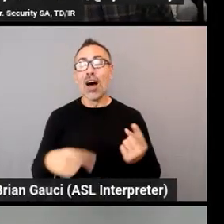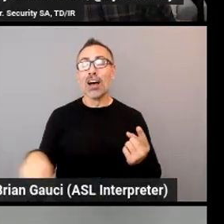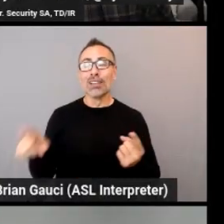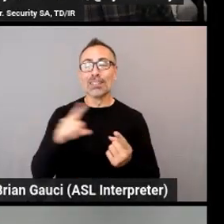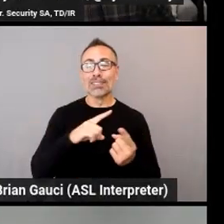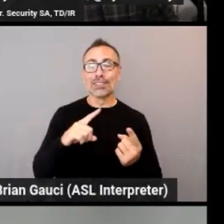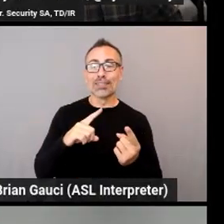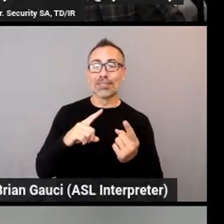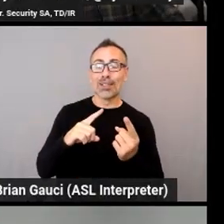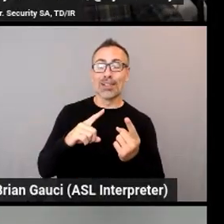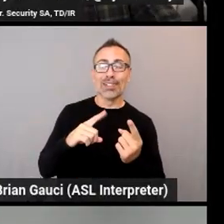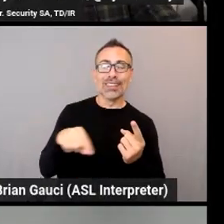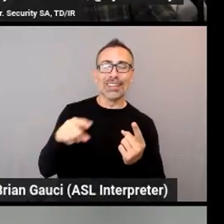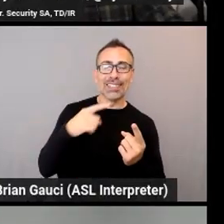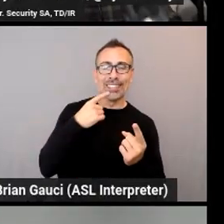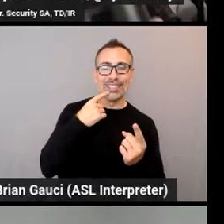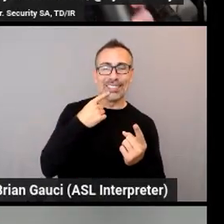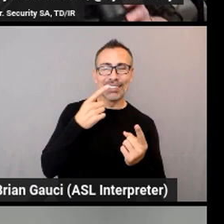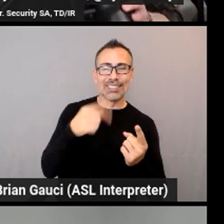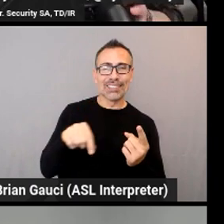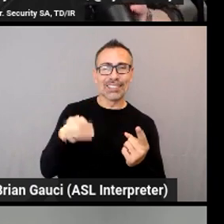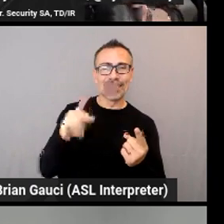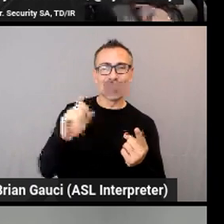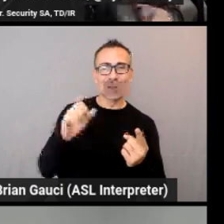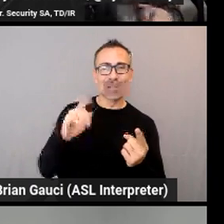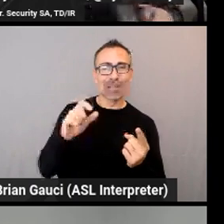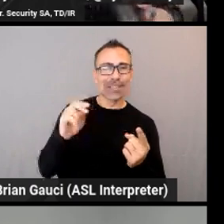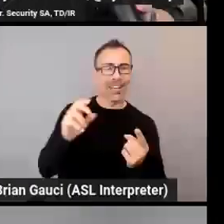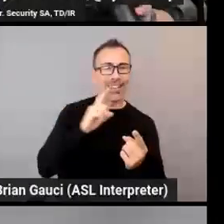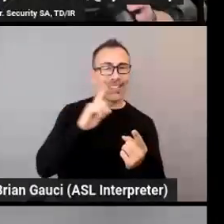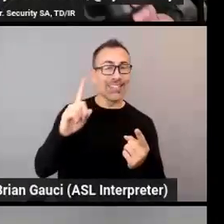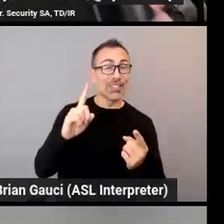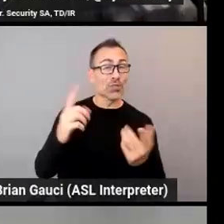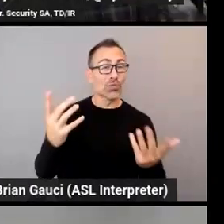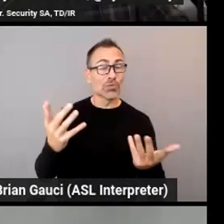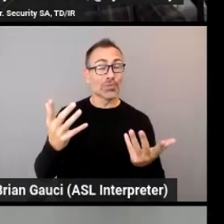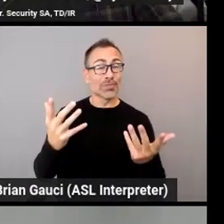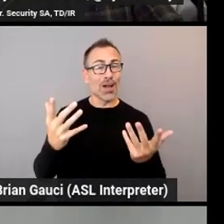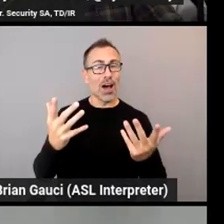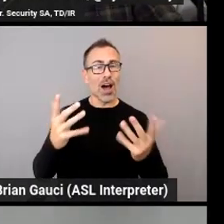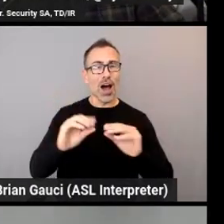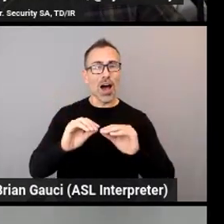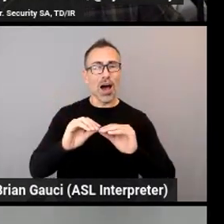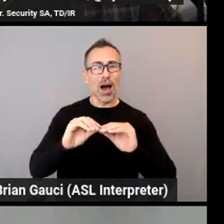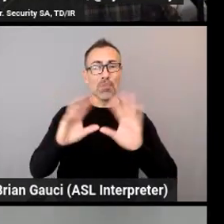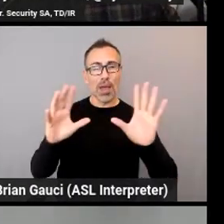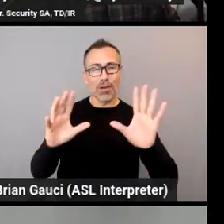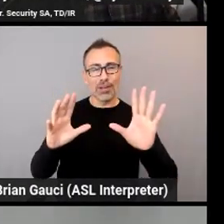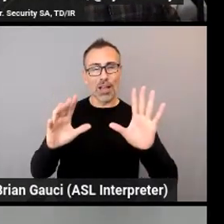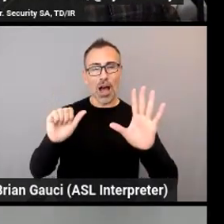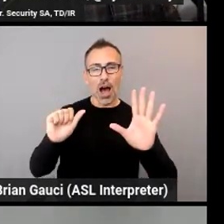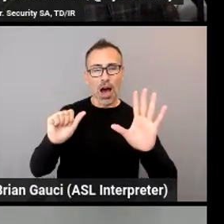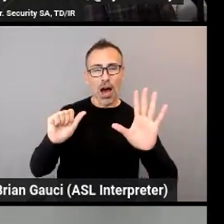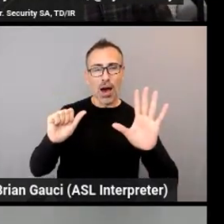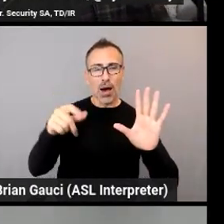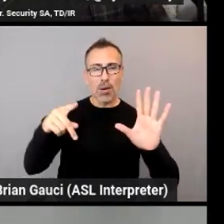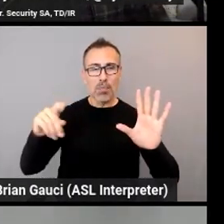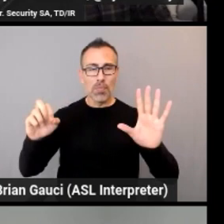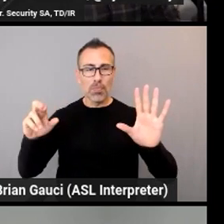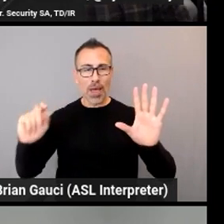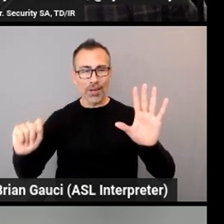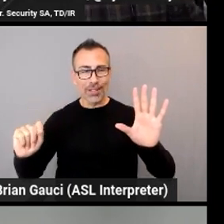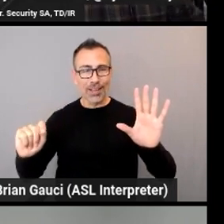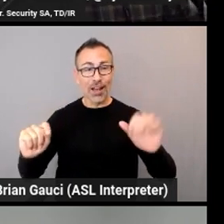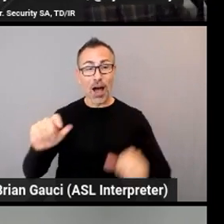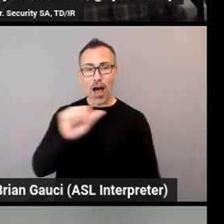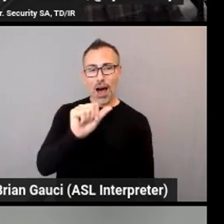Nice. Nice. But anyways, the intent is just to kind of push that back into your kind of process